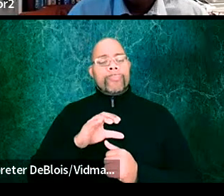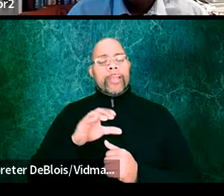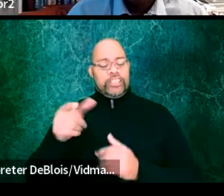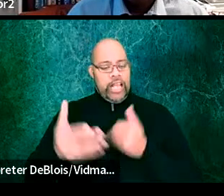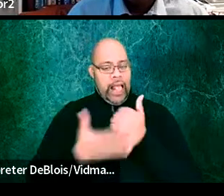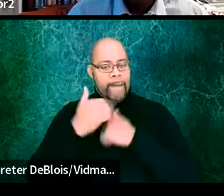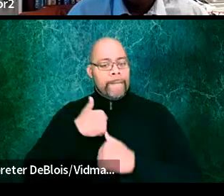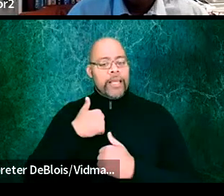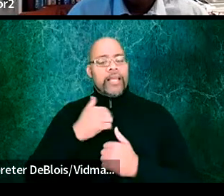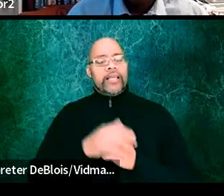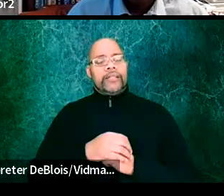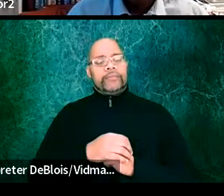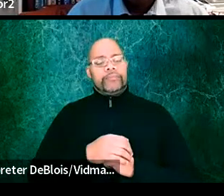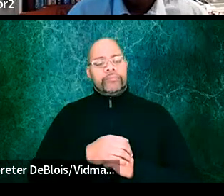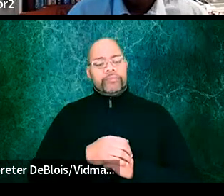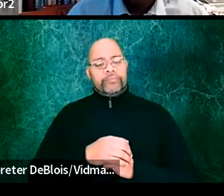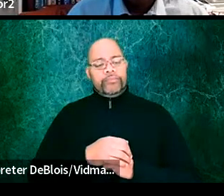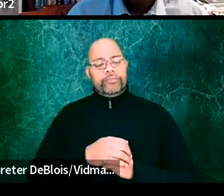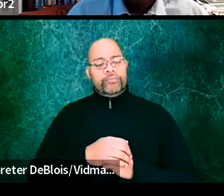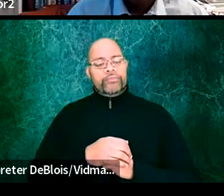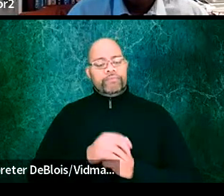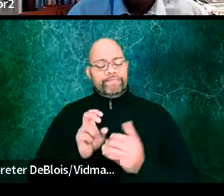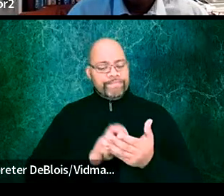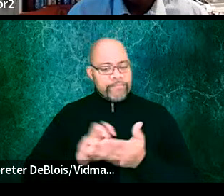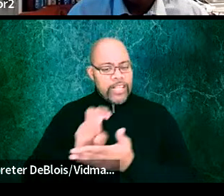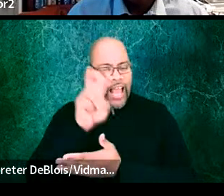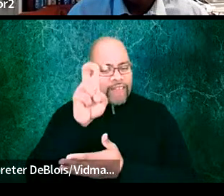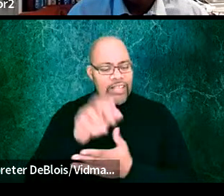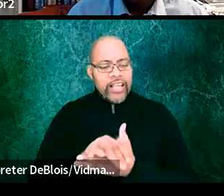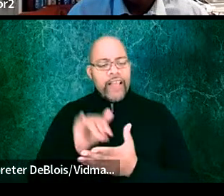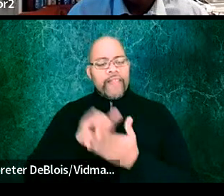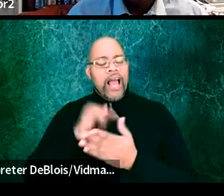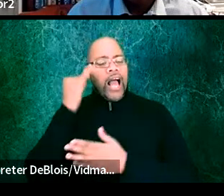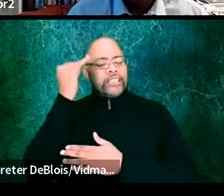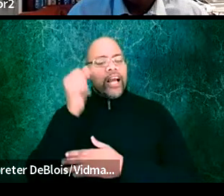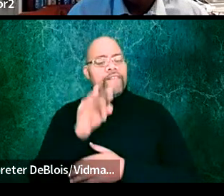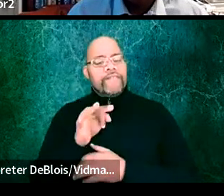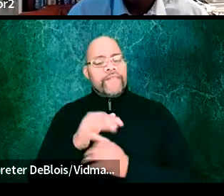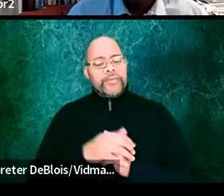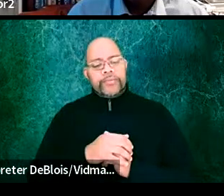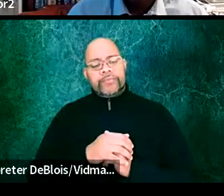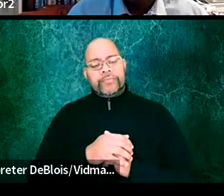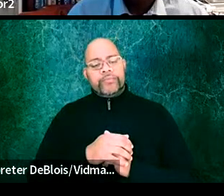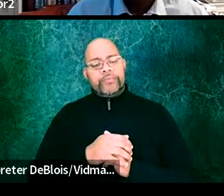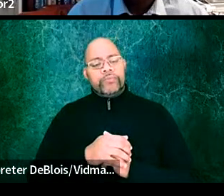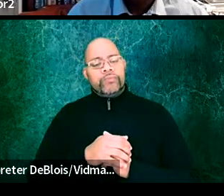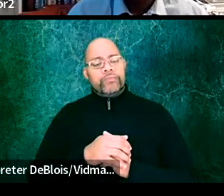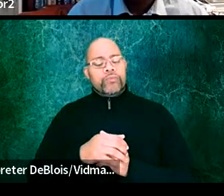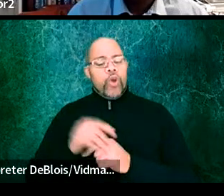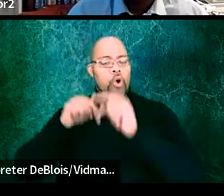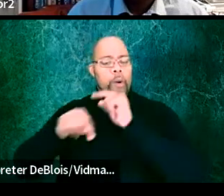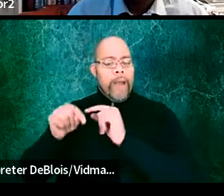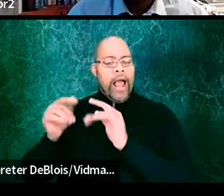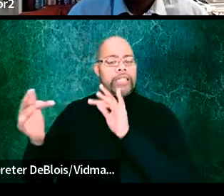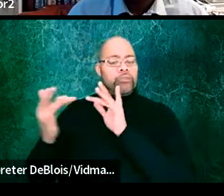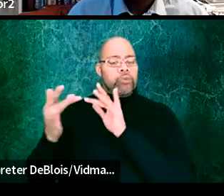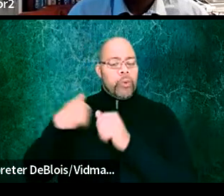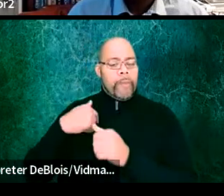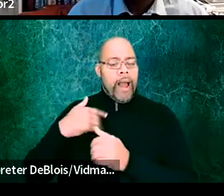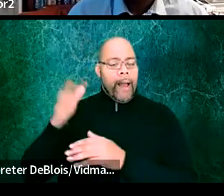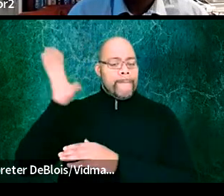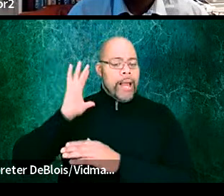helped me sort of navigate the idea of reaching back and talking to my